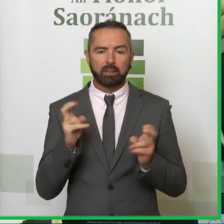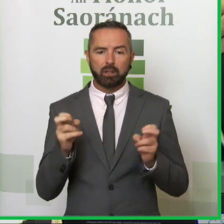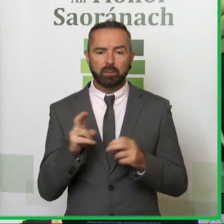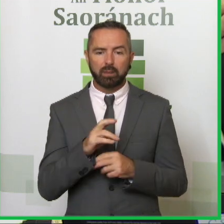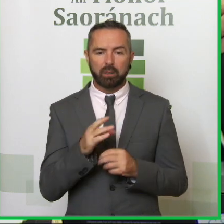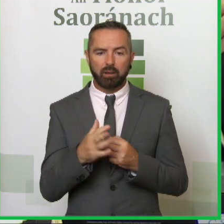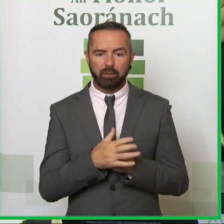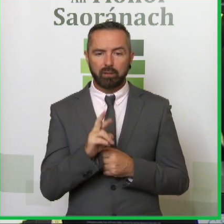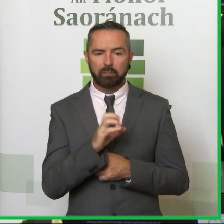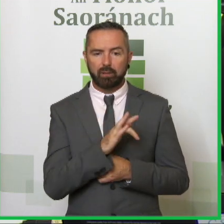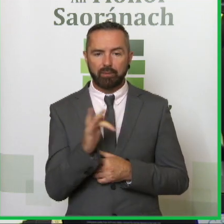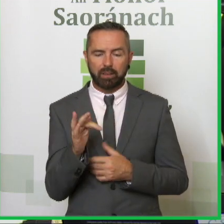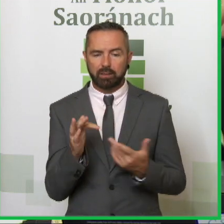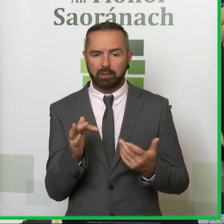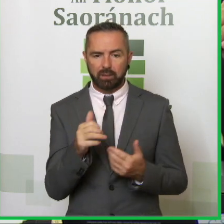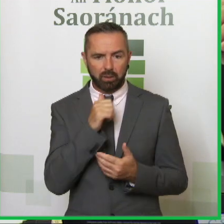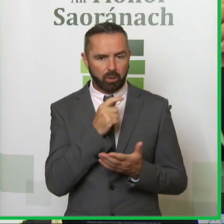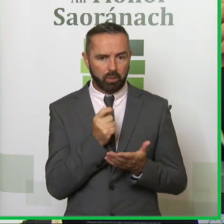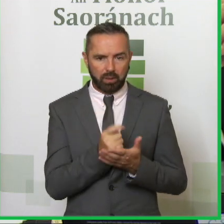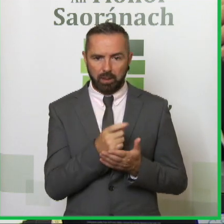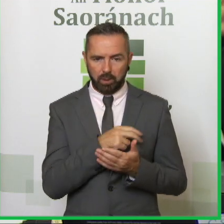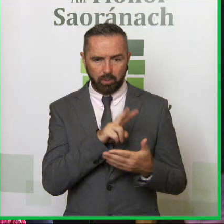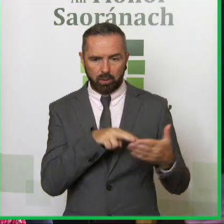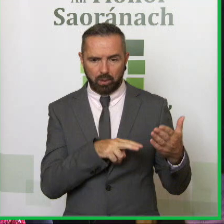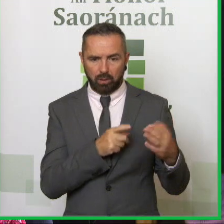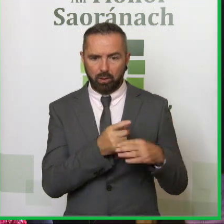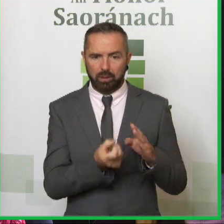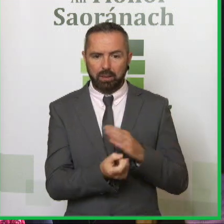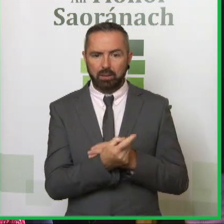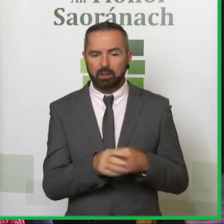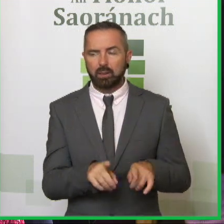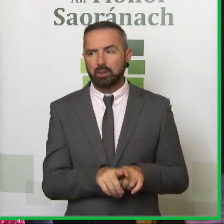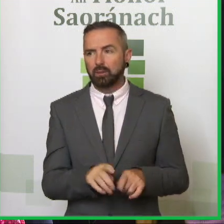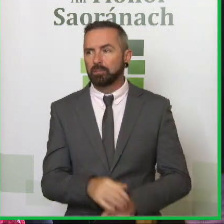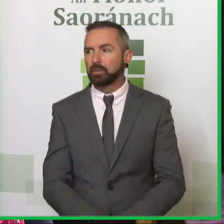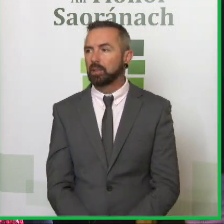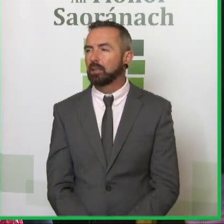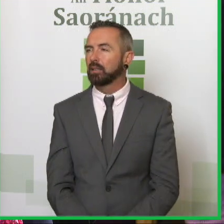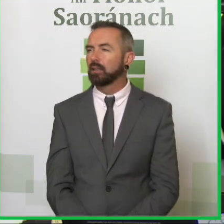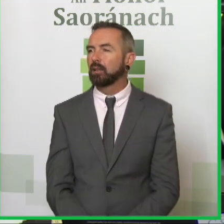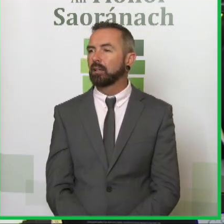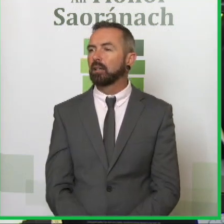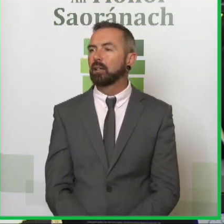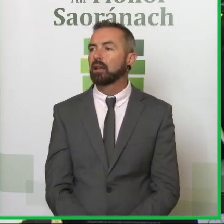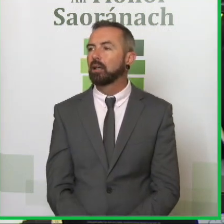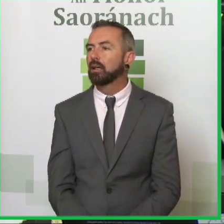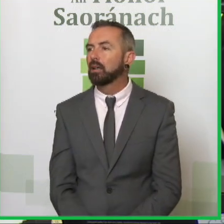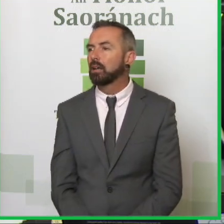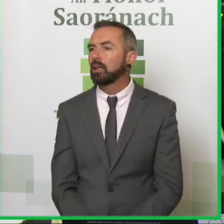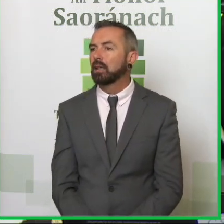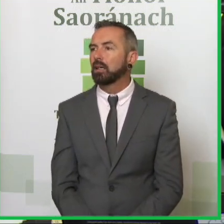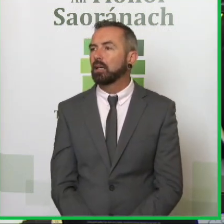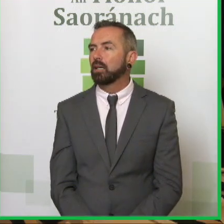a remit or a mandate or time, in fact, to look at those issues. Okay. Sorry, can we just have hands,